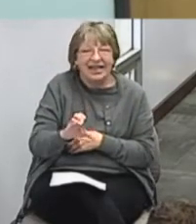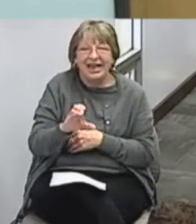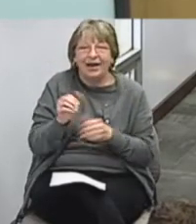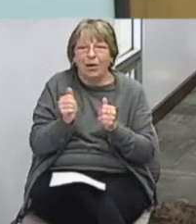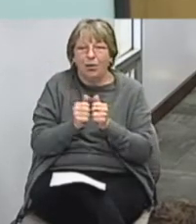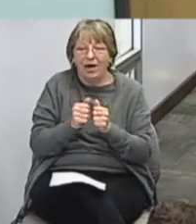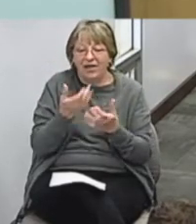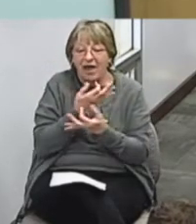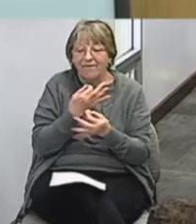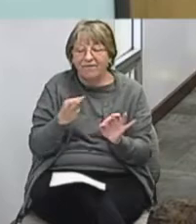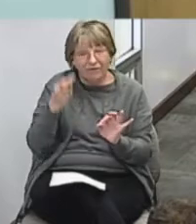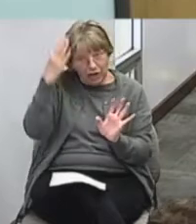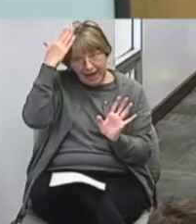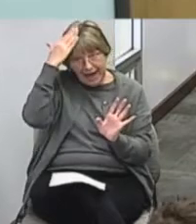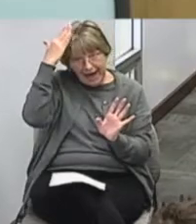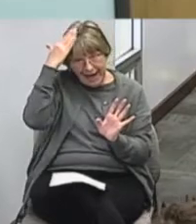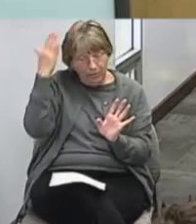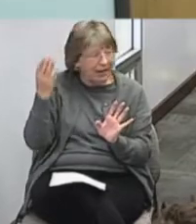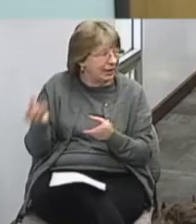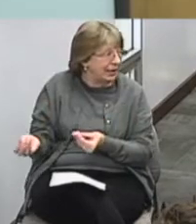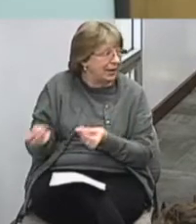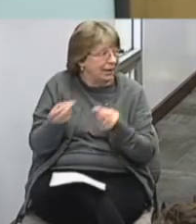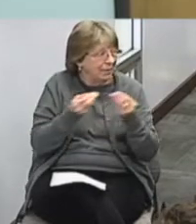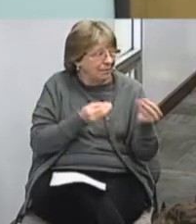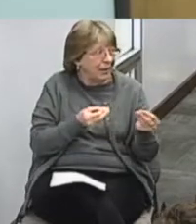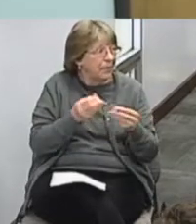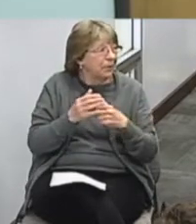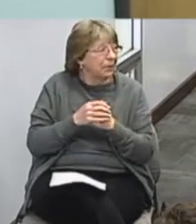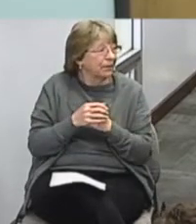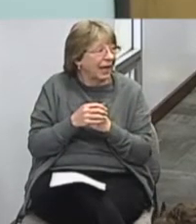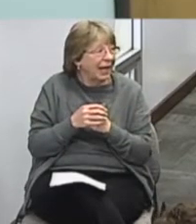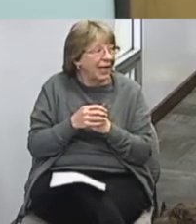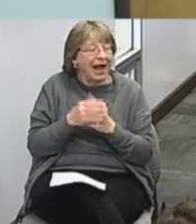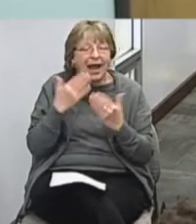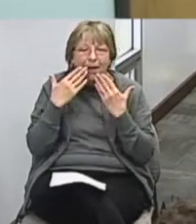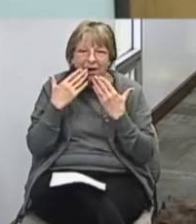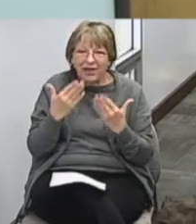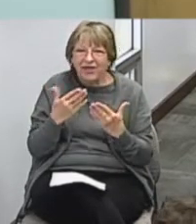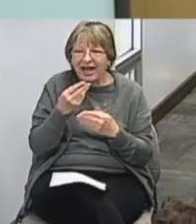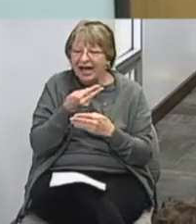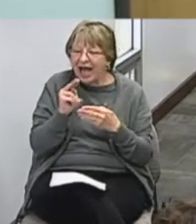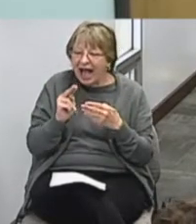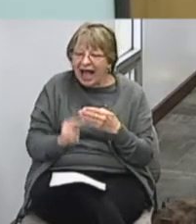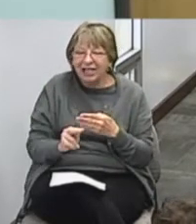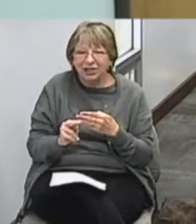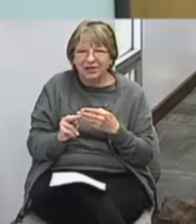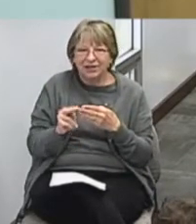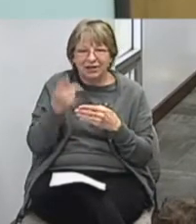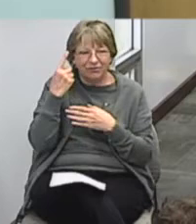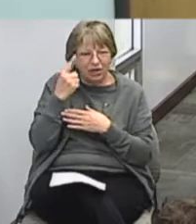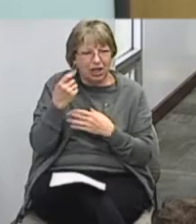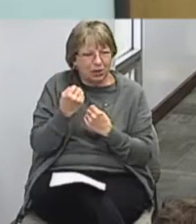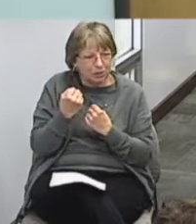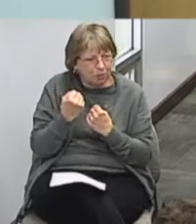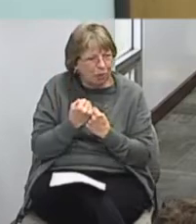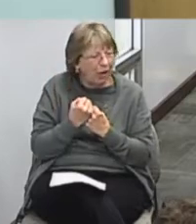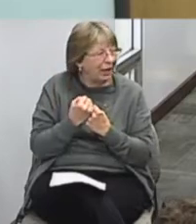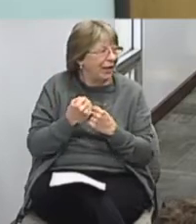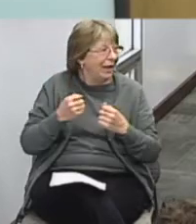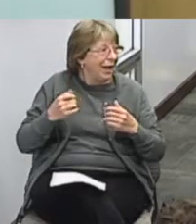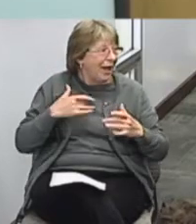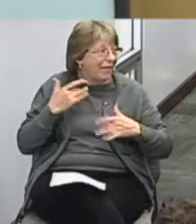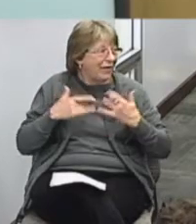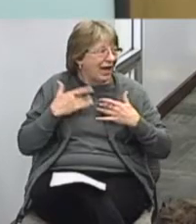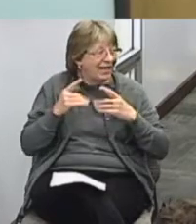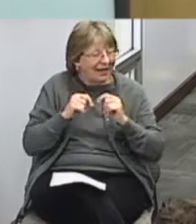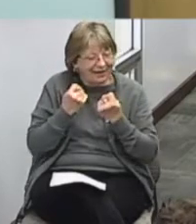In closing, I want to thank the Hutch Rec for their partnership with and support of the Vitality team. Also, a big